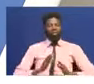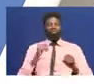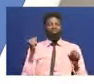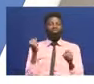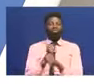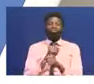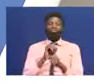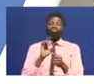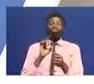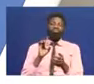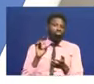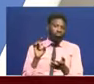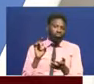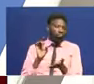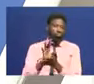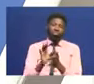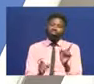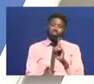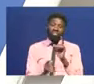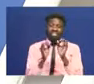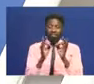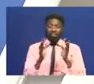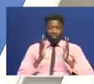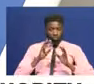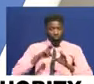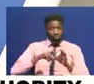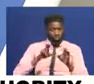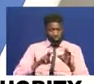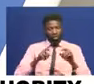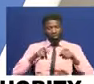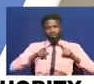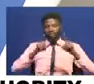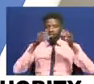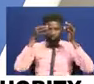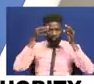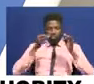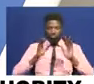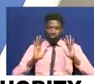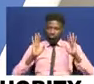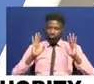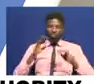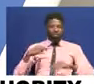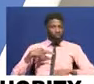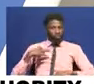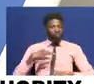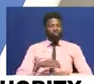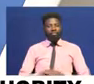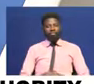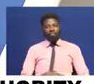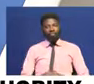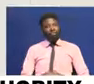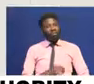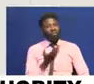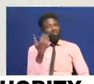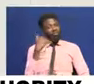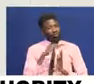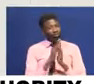somebody exits from the job, it'll be all on a voluntary basis. Mm-hmm. There has been allegations in the past